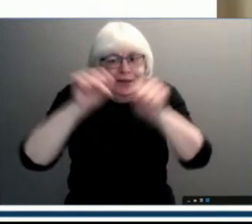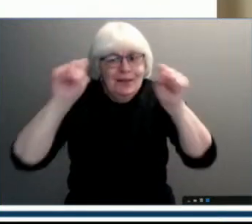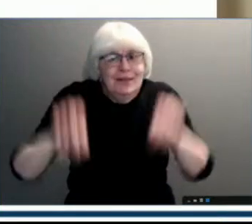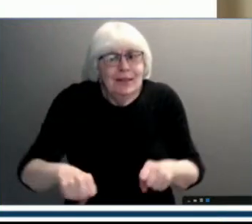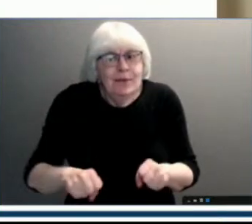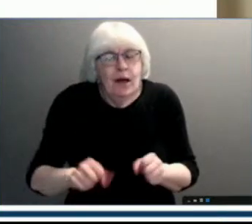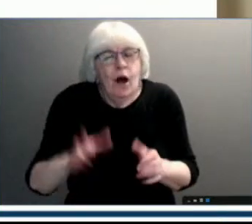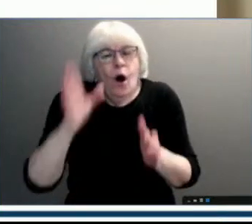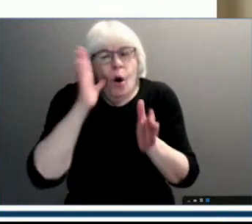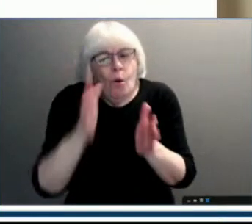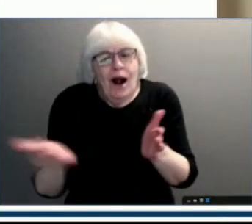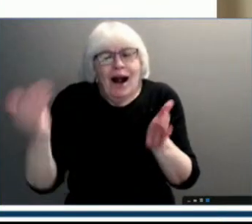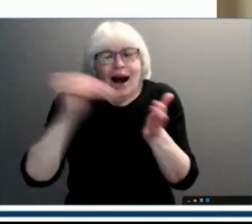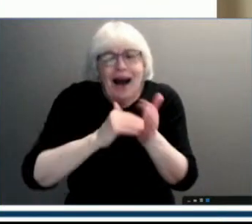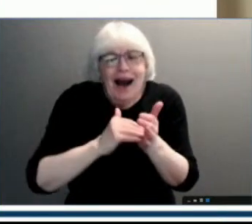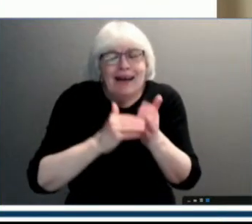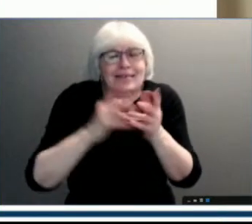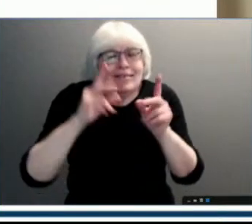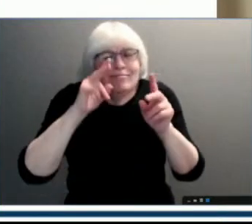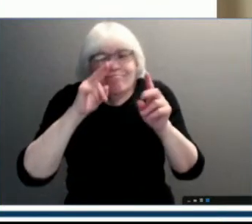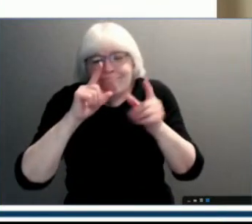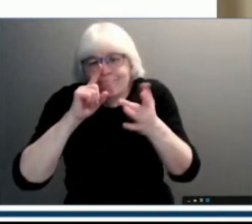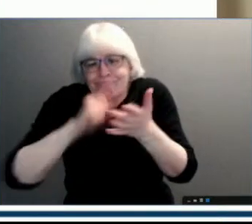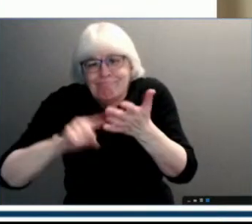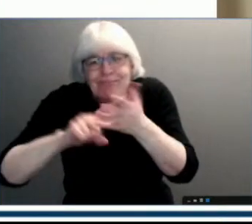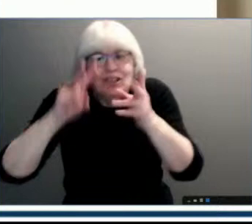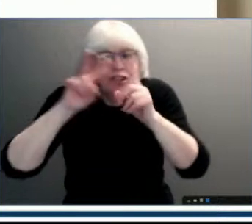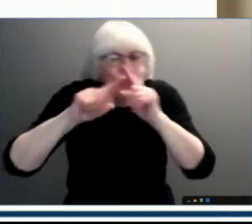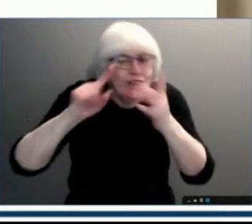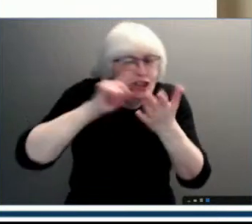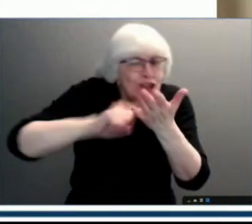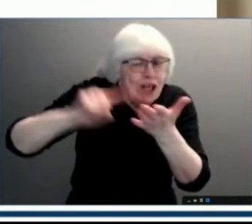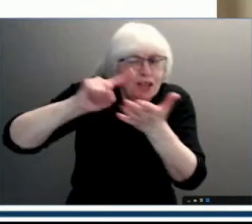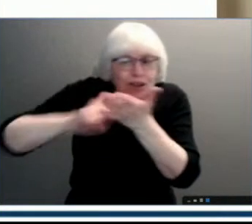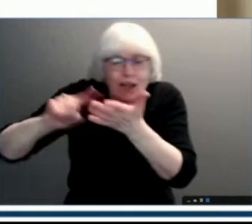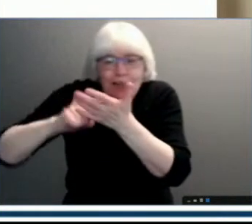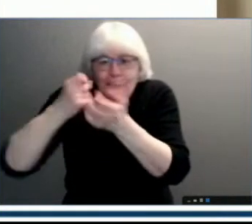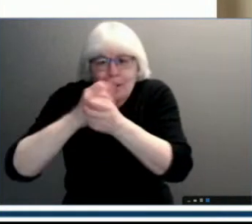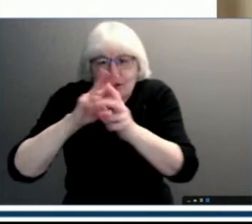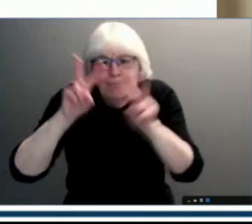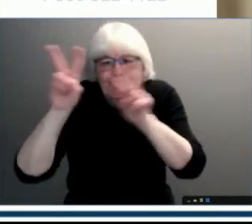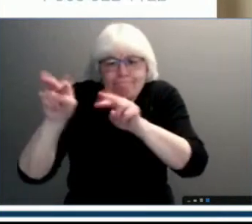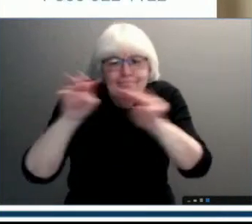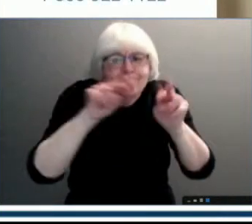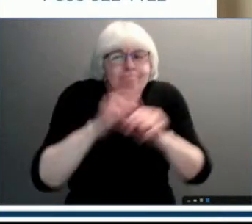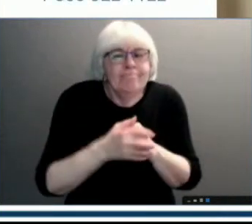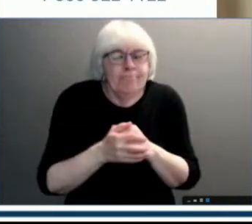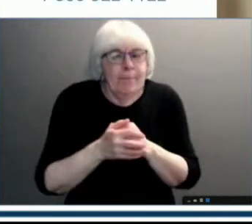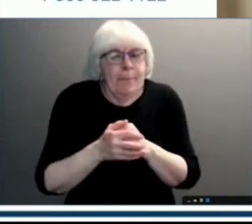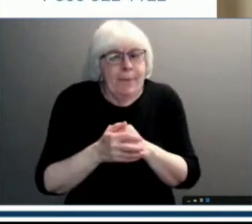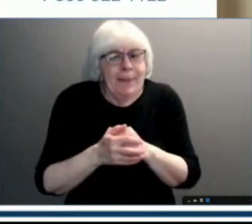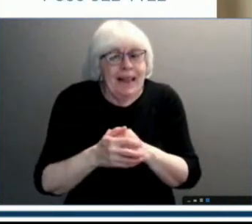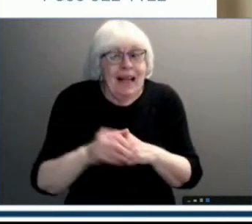some I call them working isolation protocols that have been in place for quite some